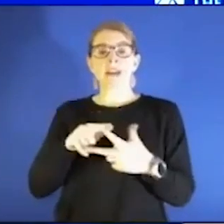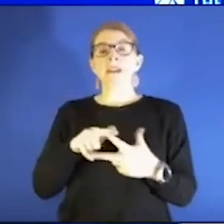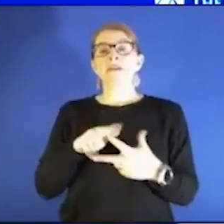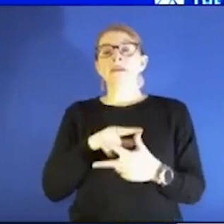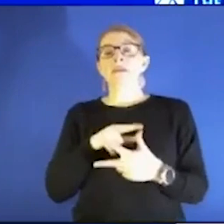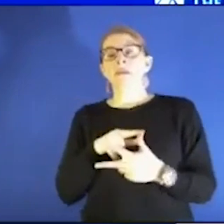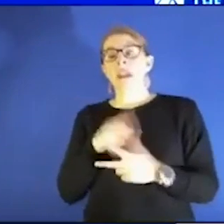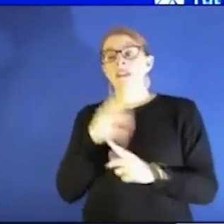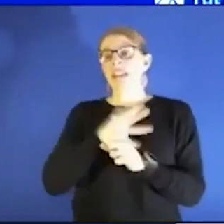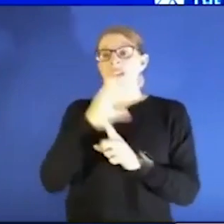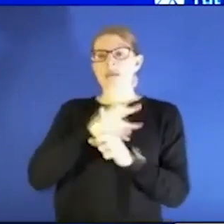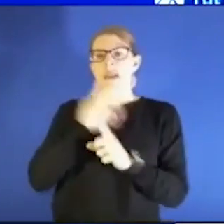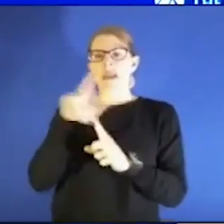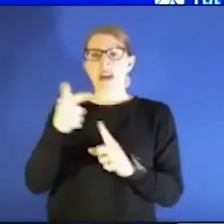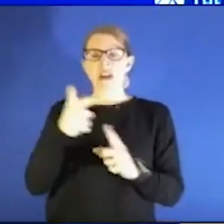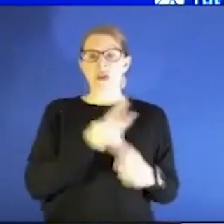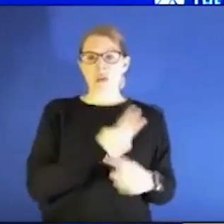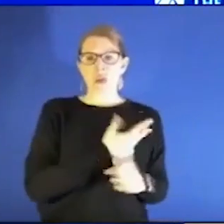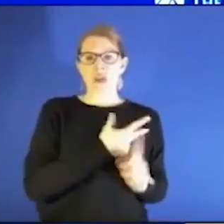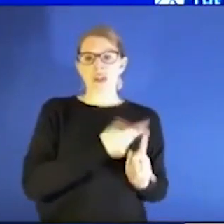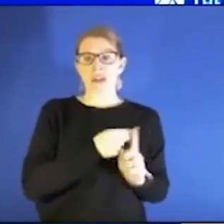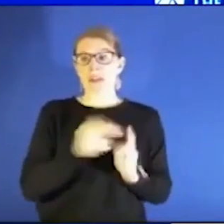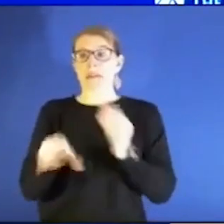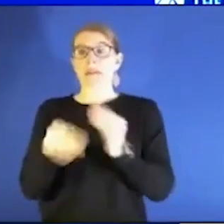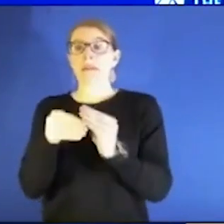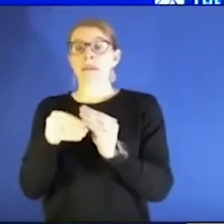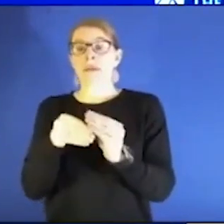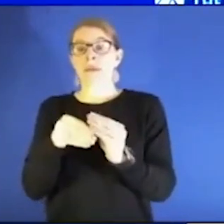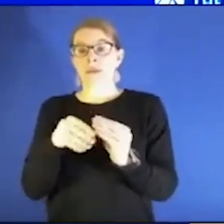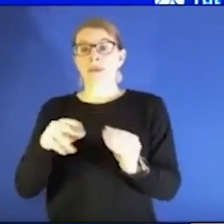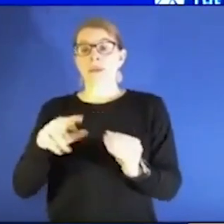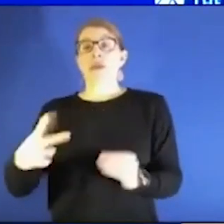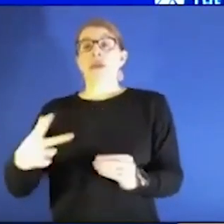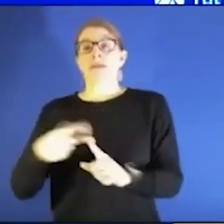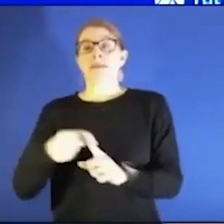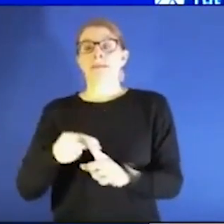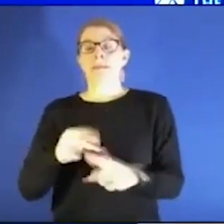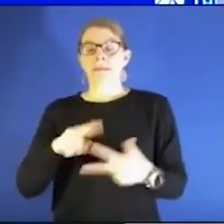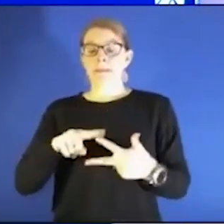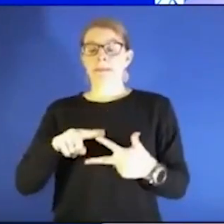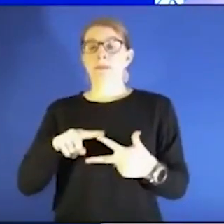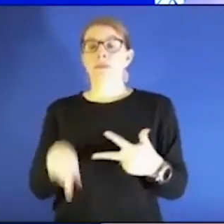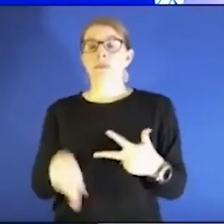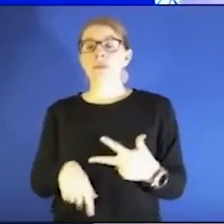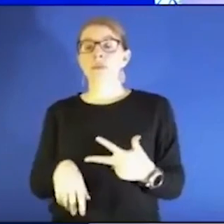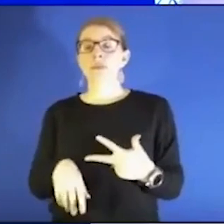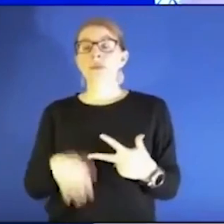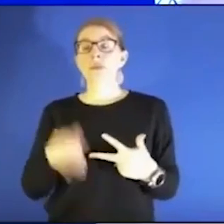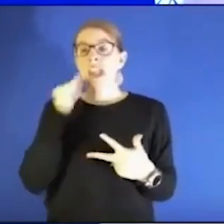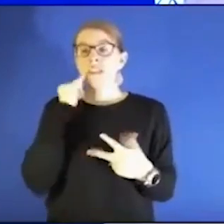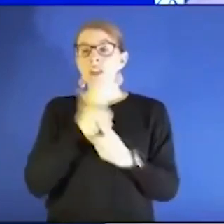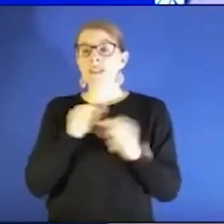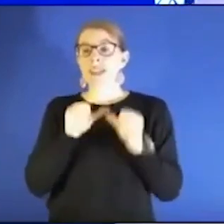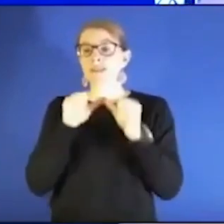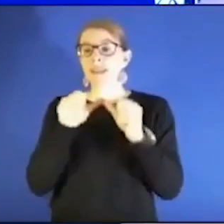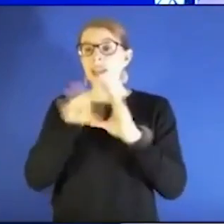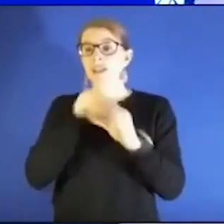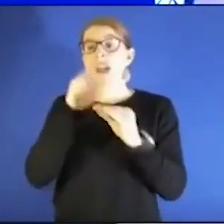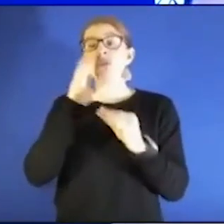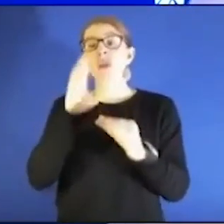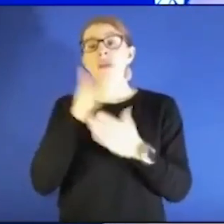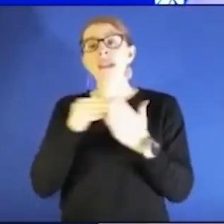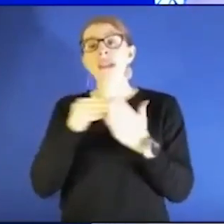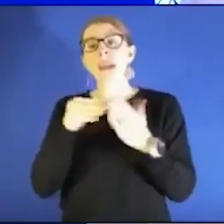is, getting that additional dose or that booster dose. That's the first thing. The second thing is, if you can remain outdoors. We know there are some indoor